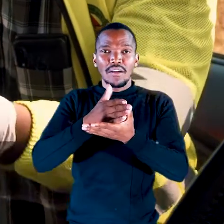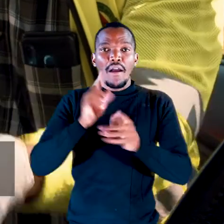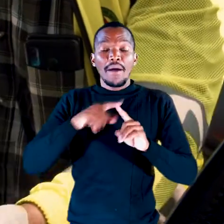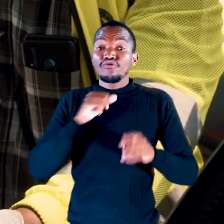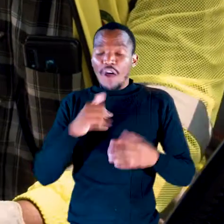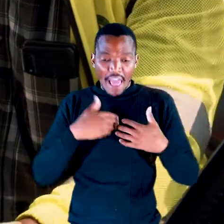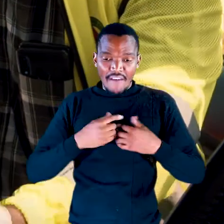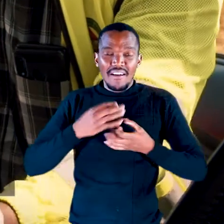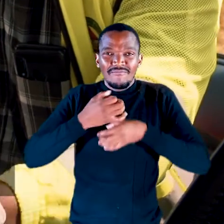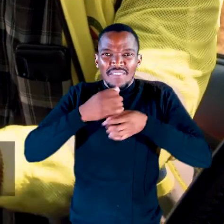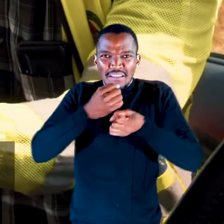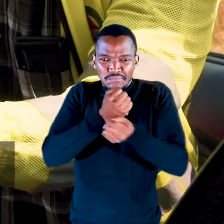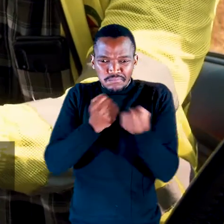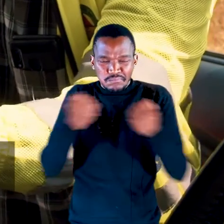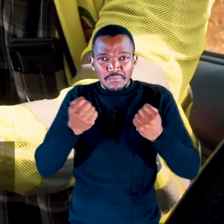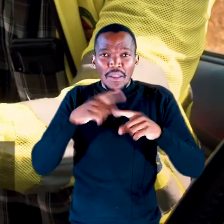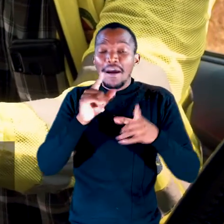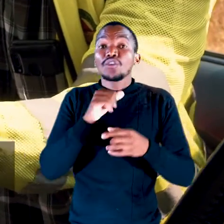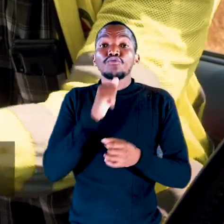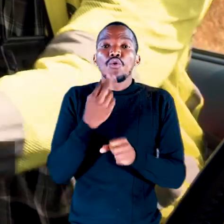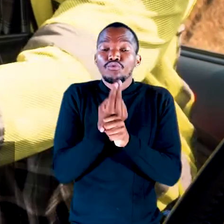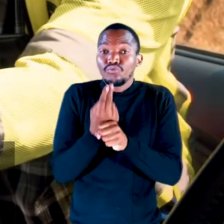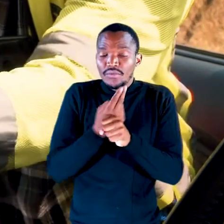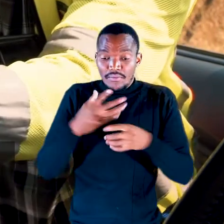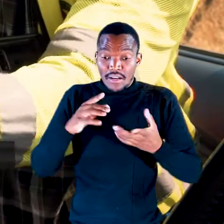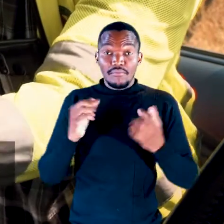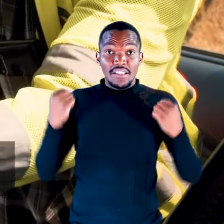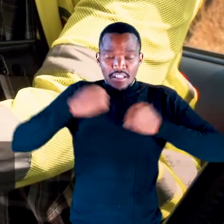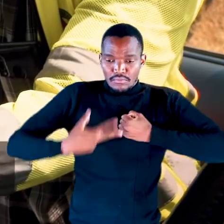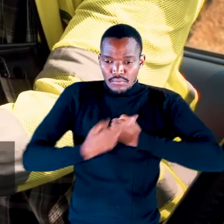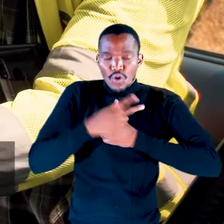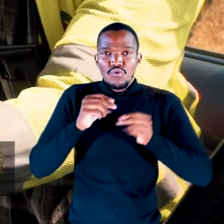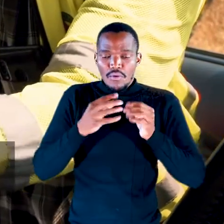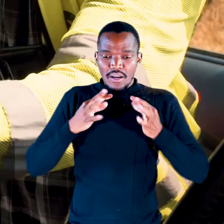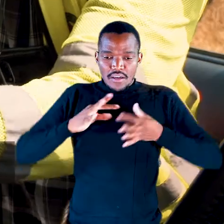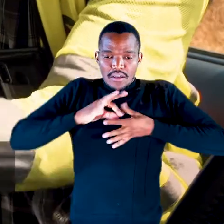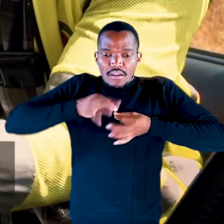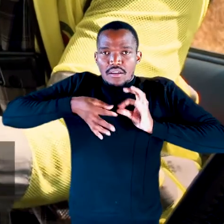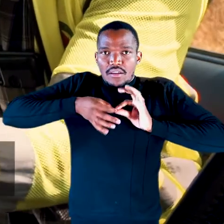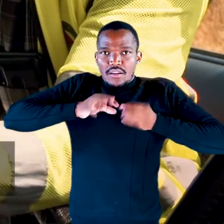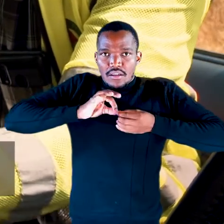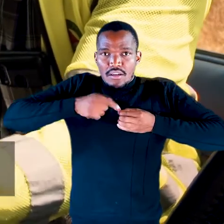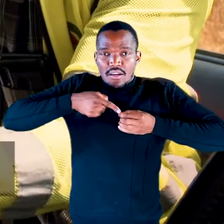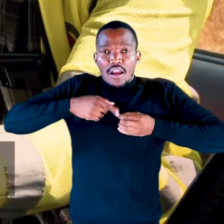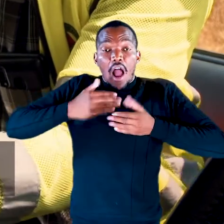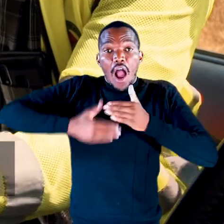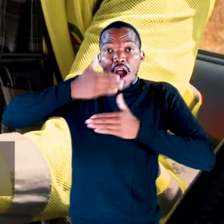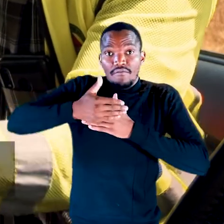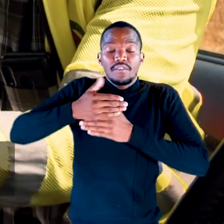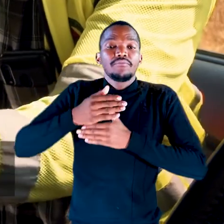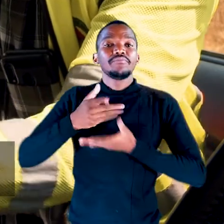sling but ke ile improvise ka jacket ya gago ga ke e kgagole re a utlwana ke dira sling this is arm sling for your hand.